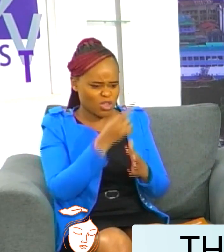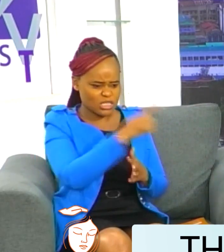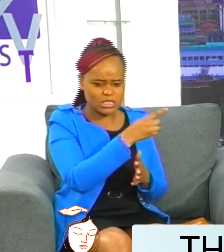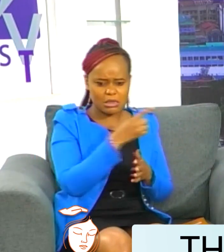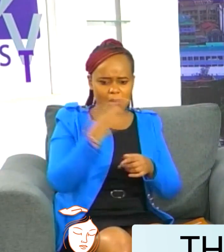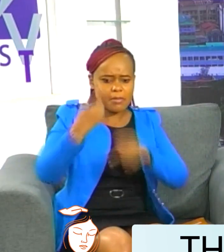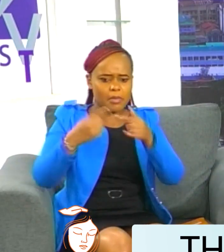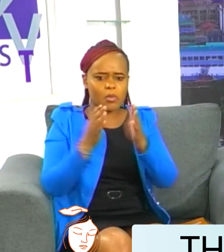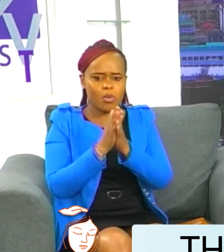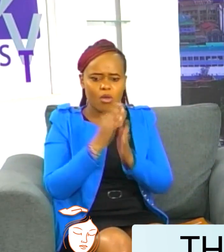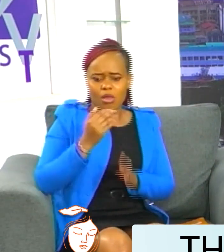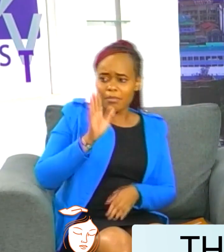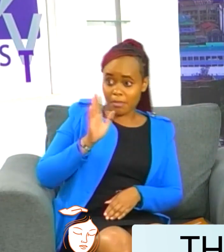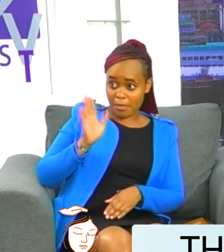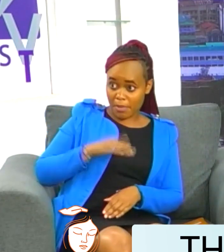Uh,